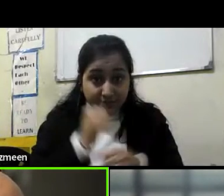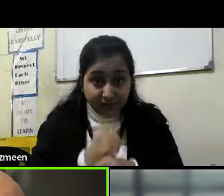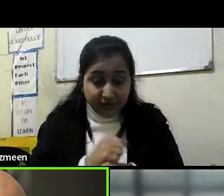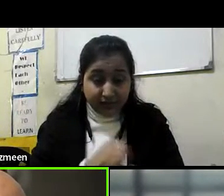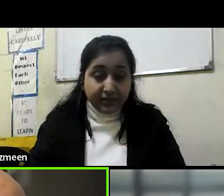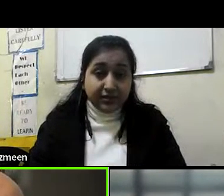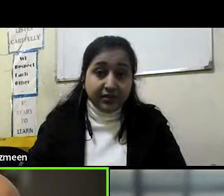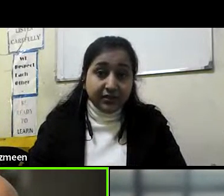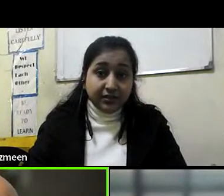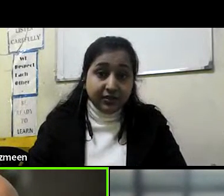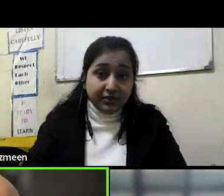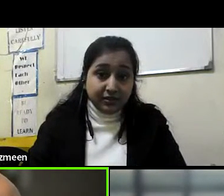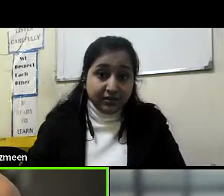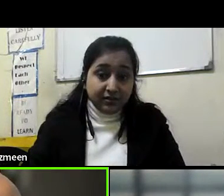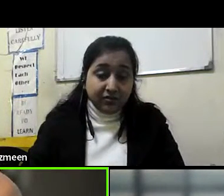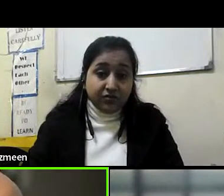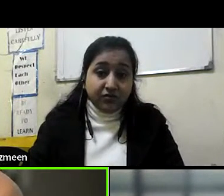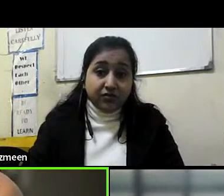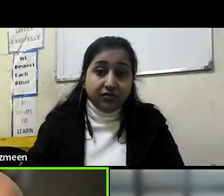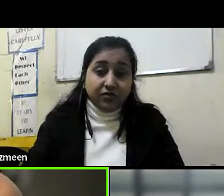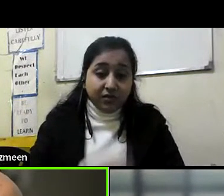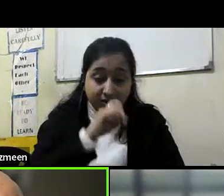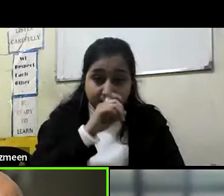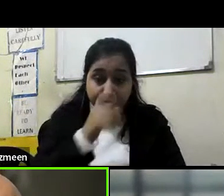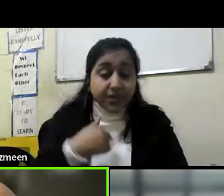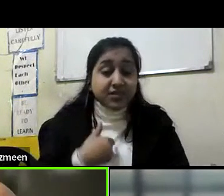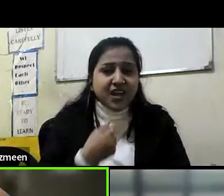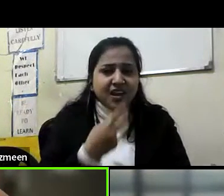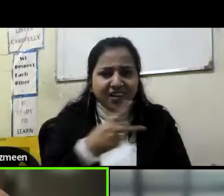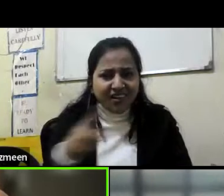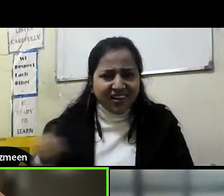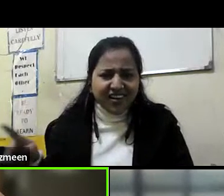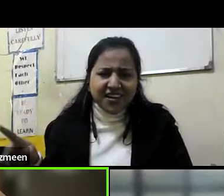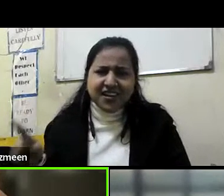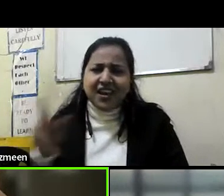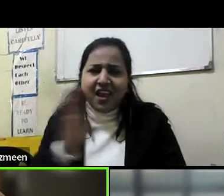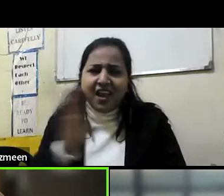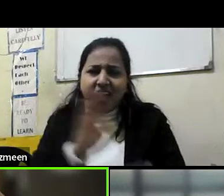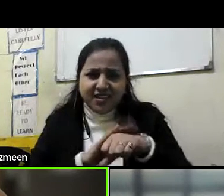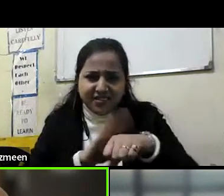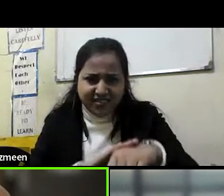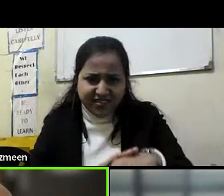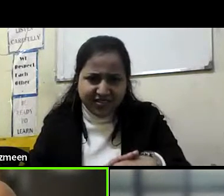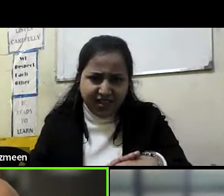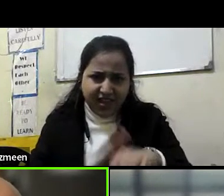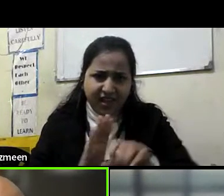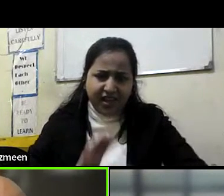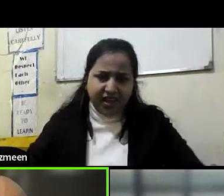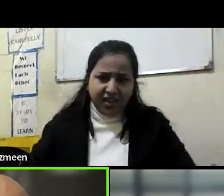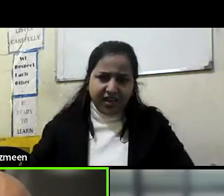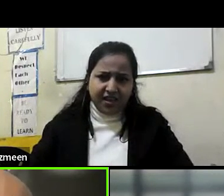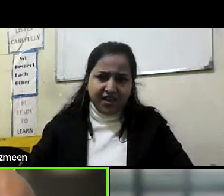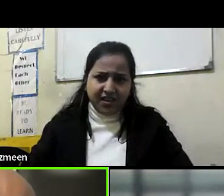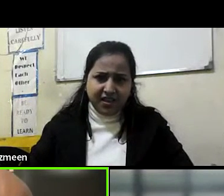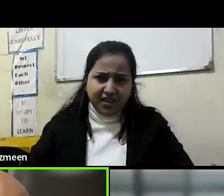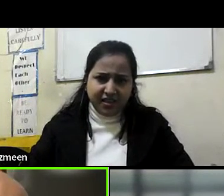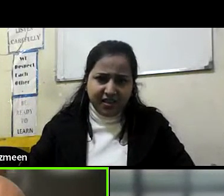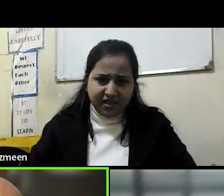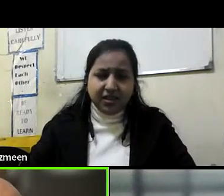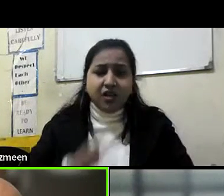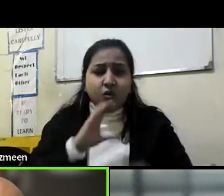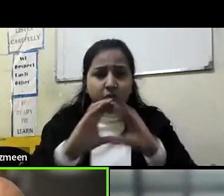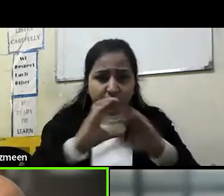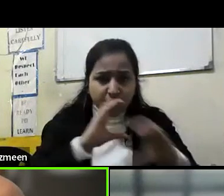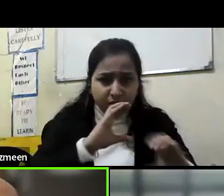the word of mouth has more weight. The shared experiences makes a lot of difference than a curated communication.